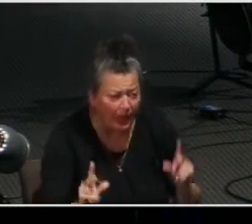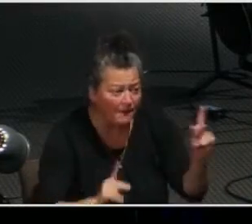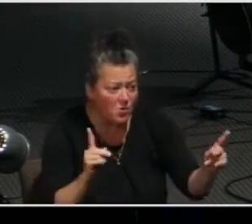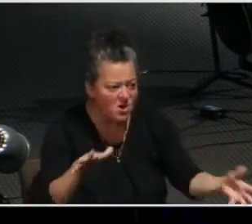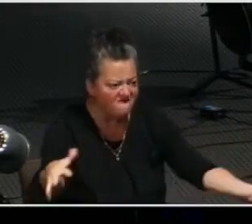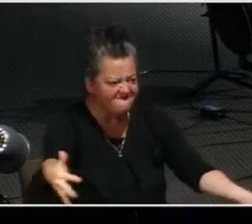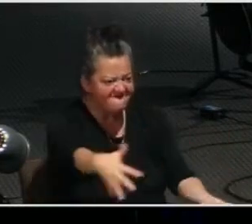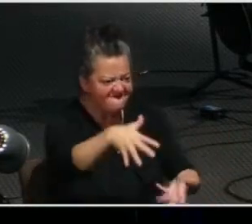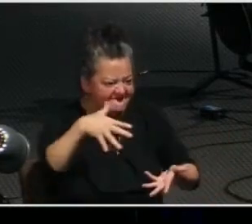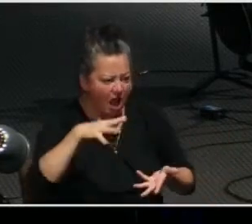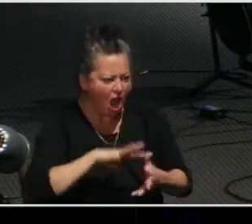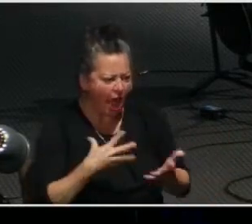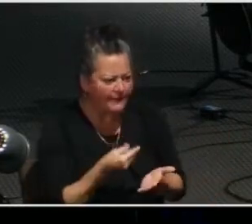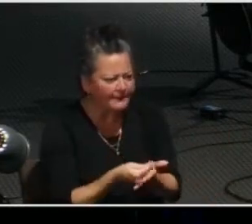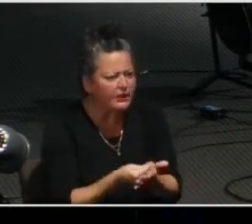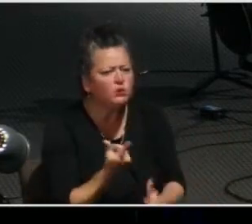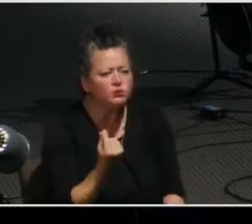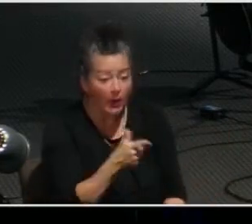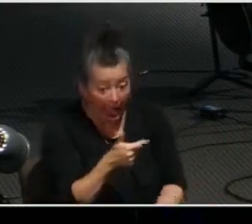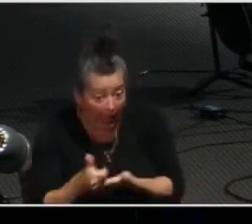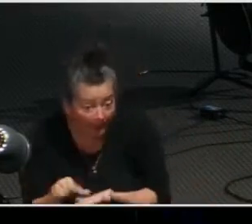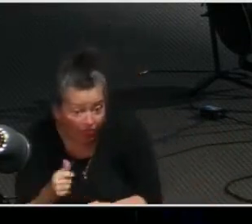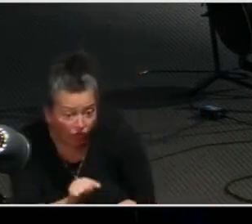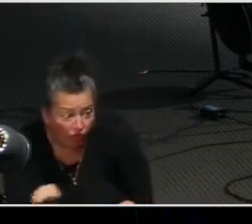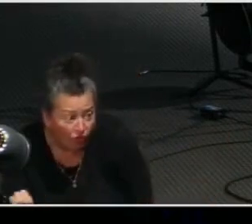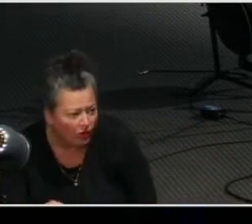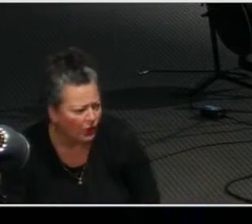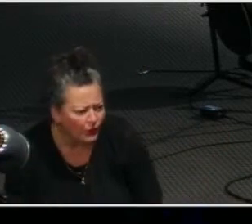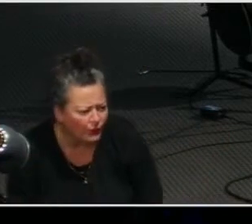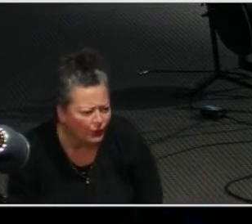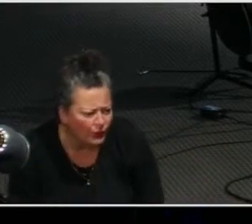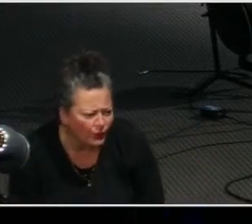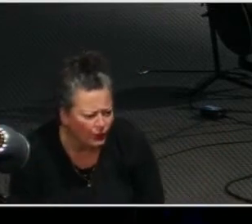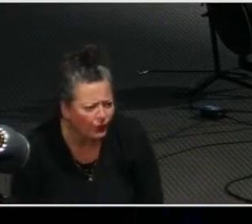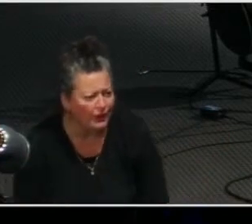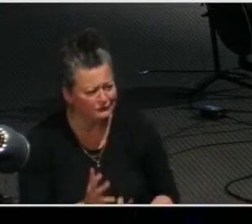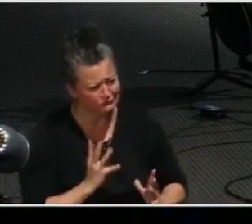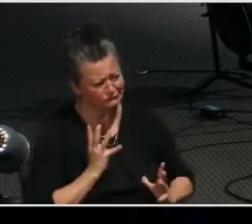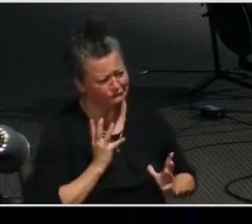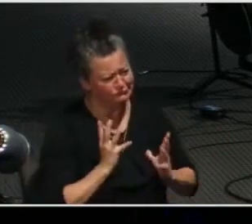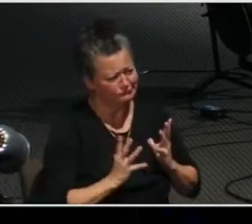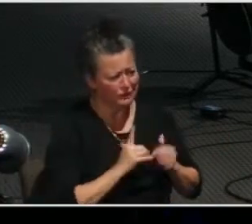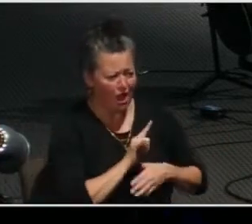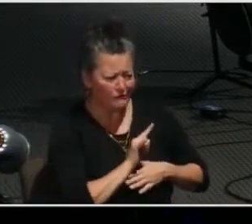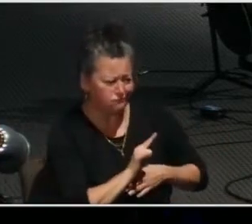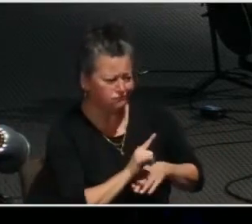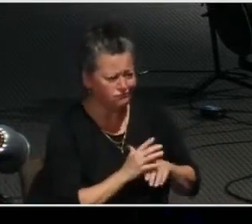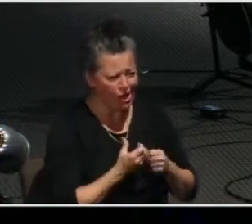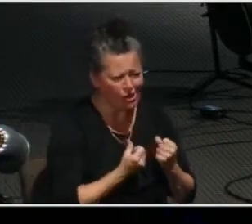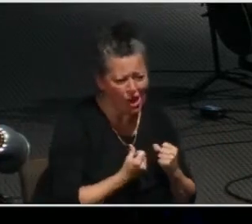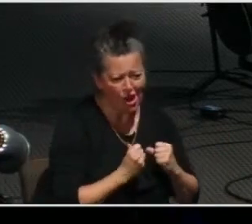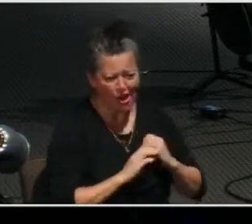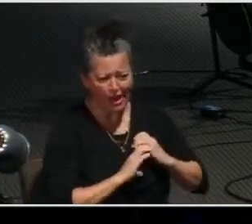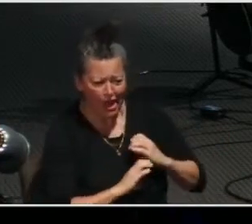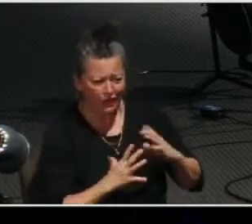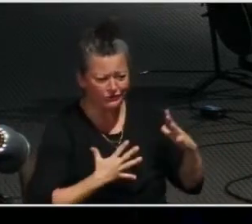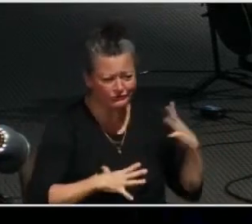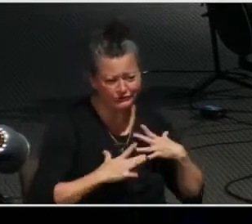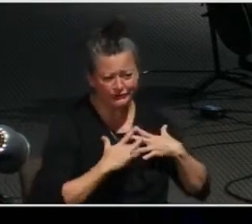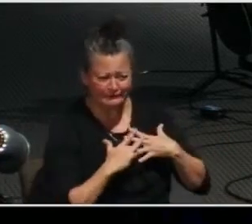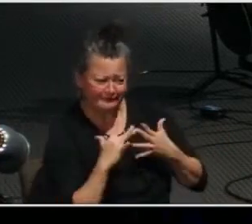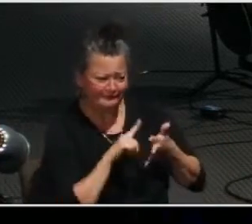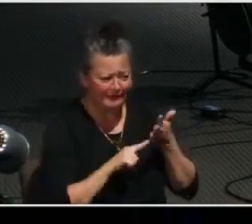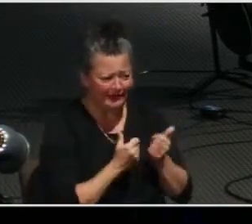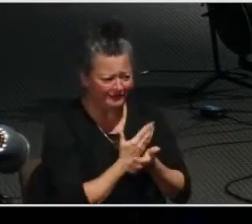of saving lives. And a luxury is, by definition, something not needed for survival. It